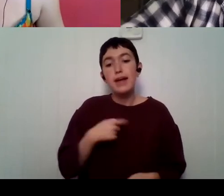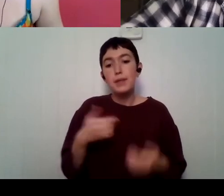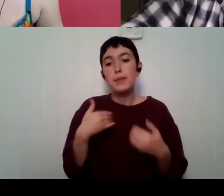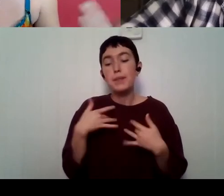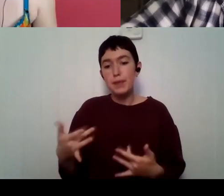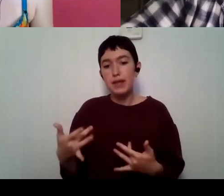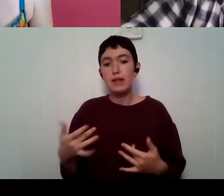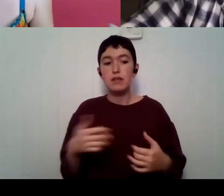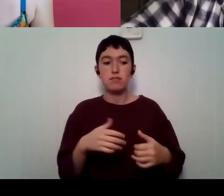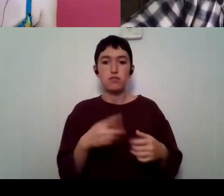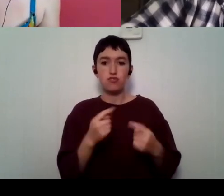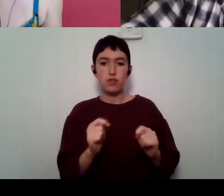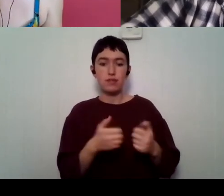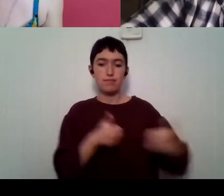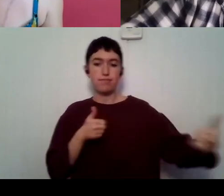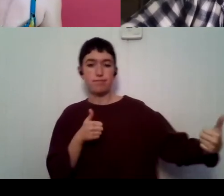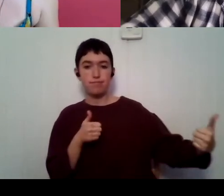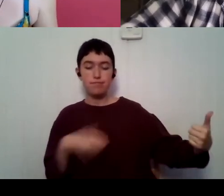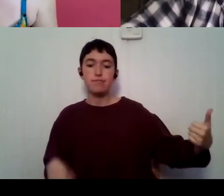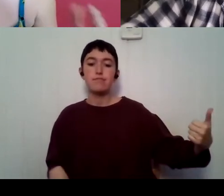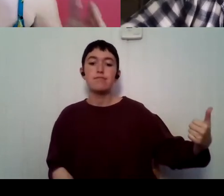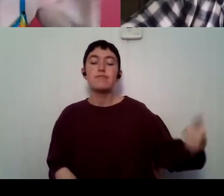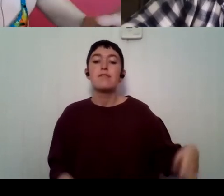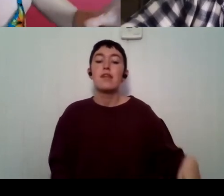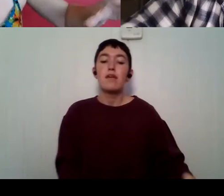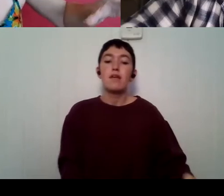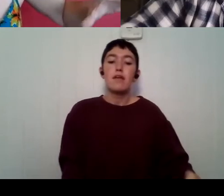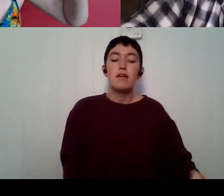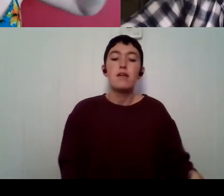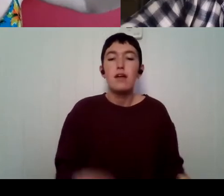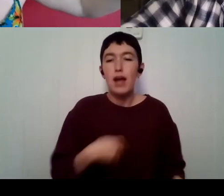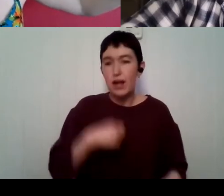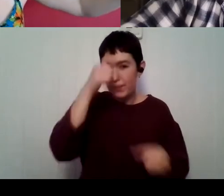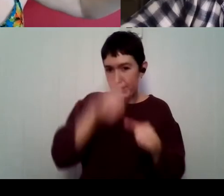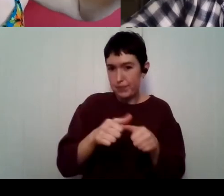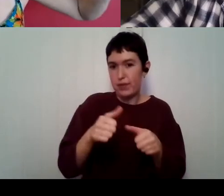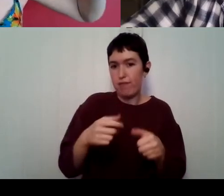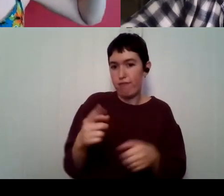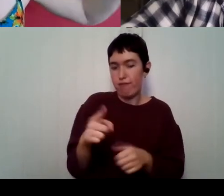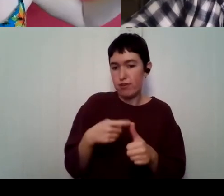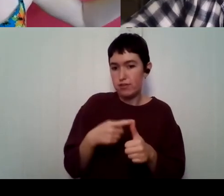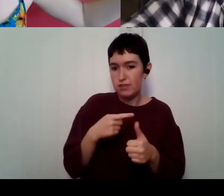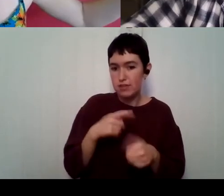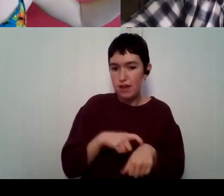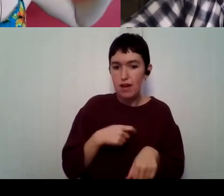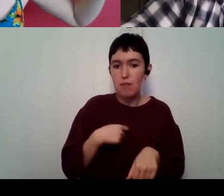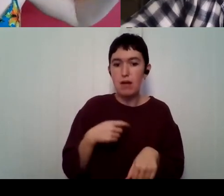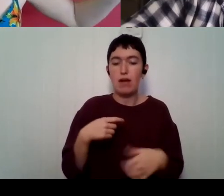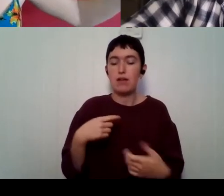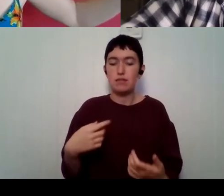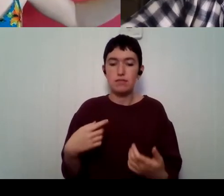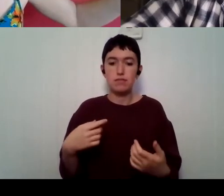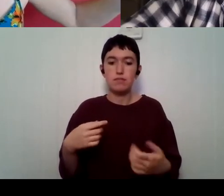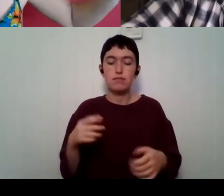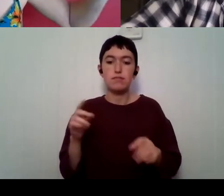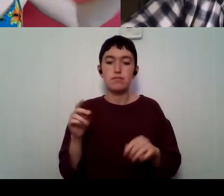ranging primates. There's no reason I should I remember the first time I got too close. I was doing field work in Costa Rica. I was going to primate field school, and the teacher,